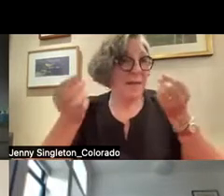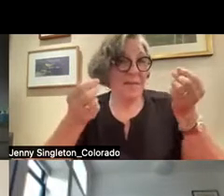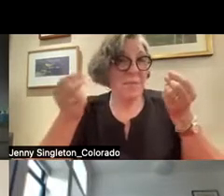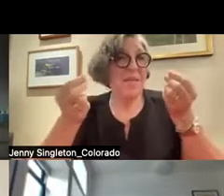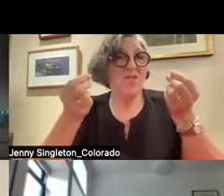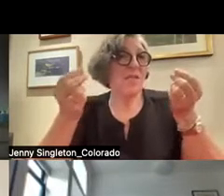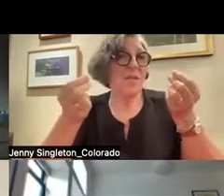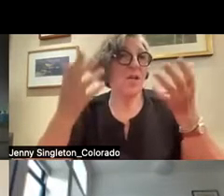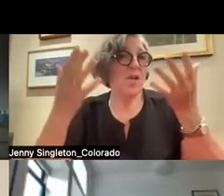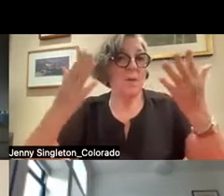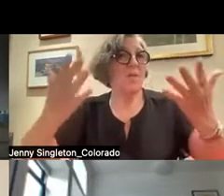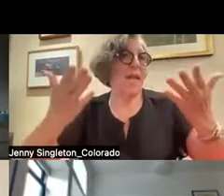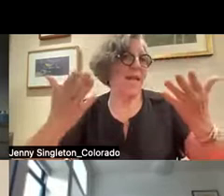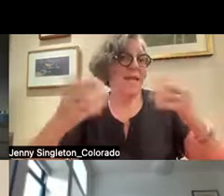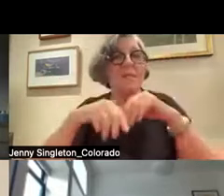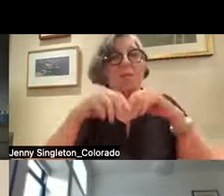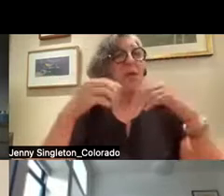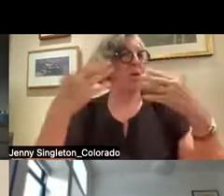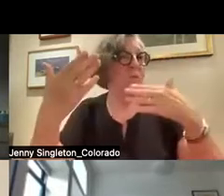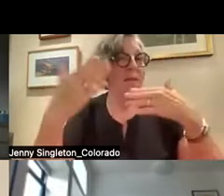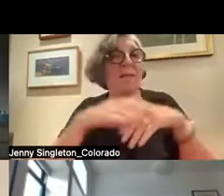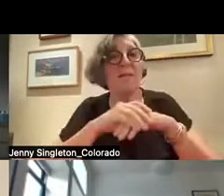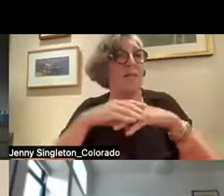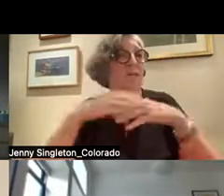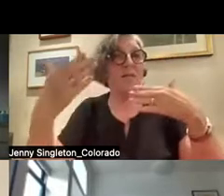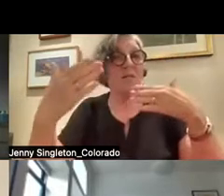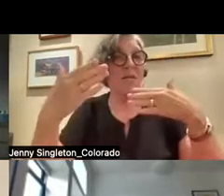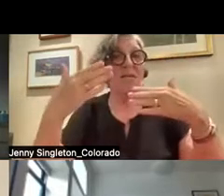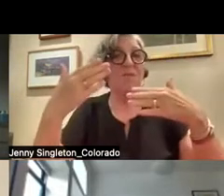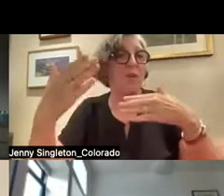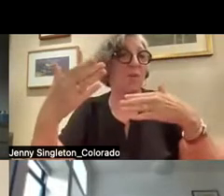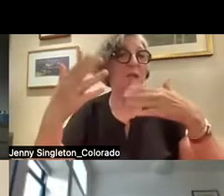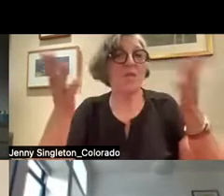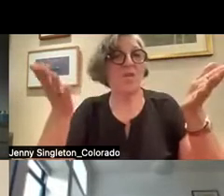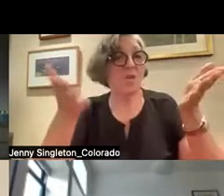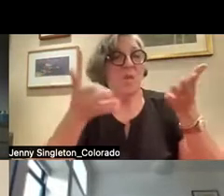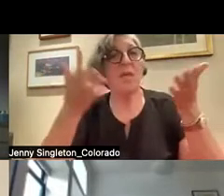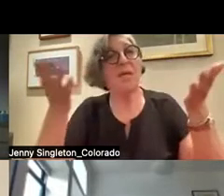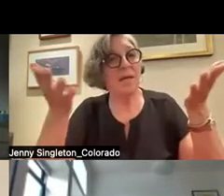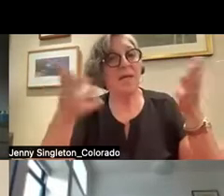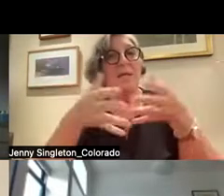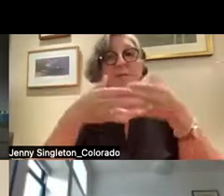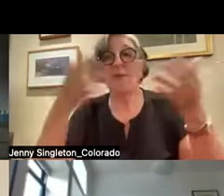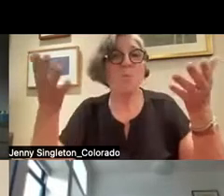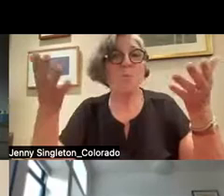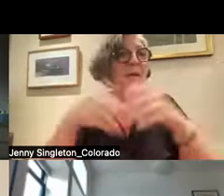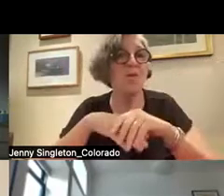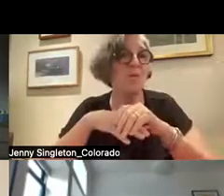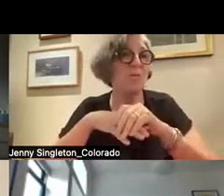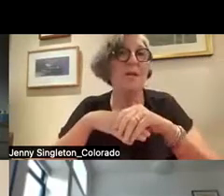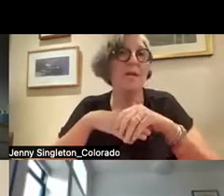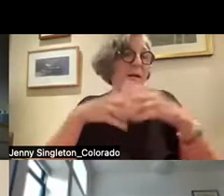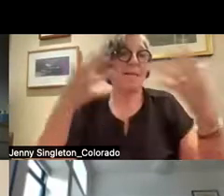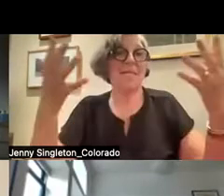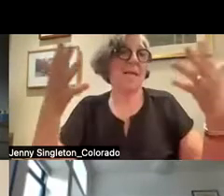mobility limitations that occur with your hands. So it could be that teaching some signs for communication could be a way